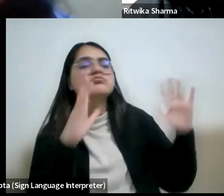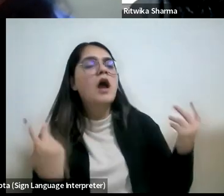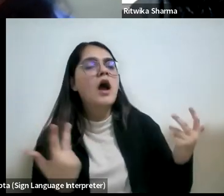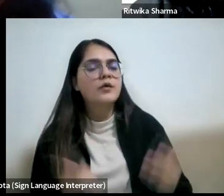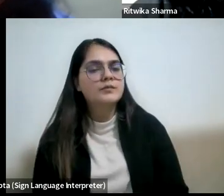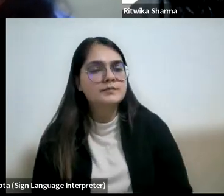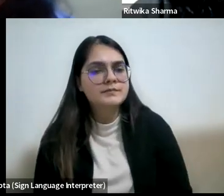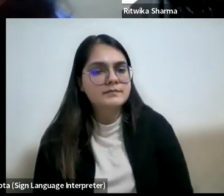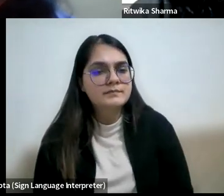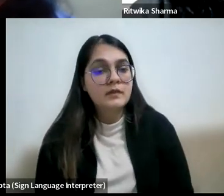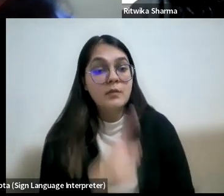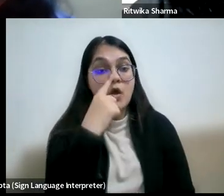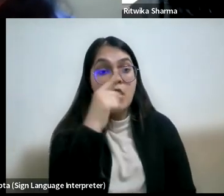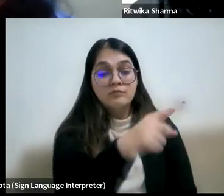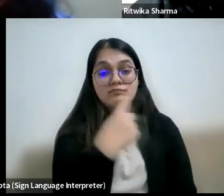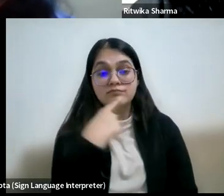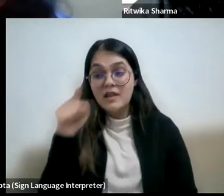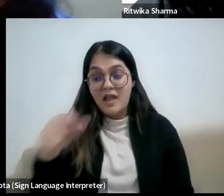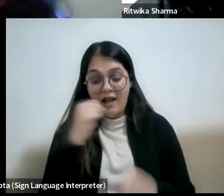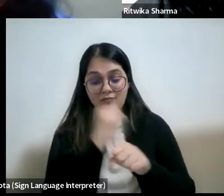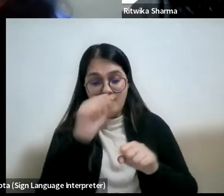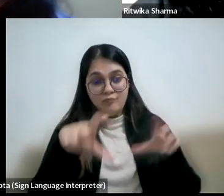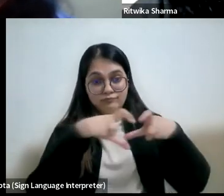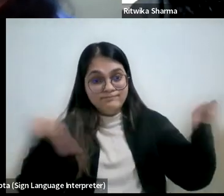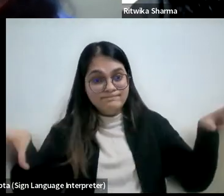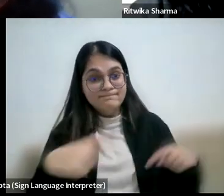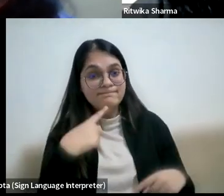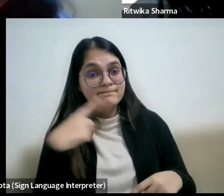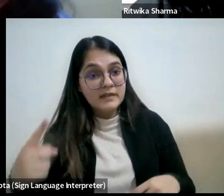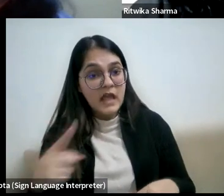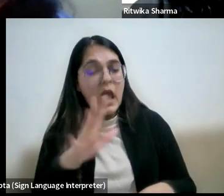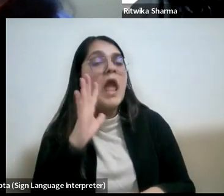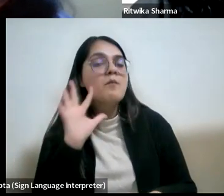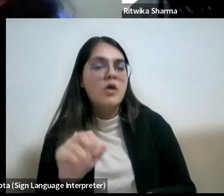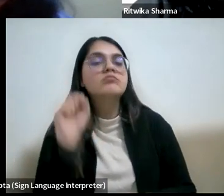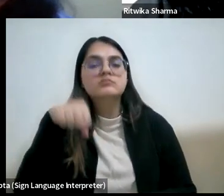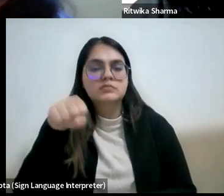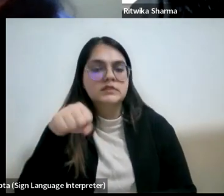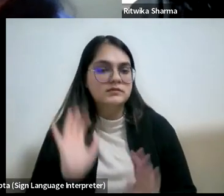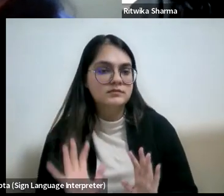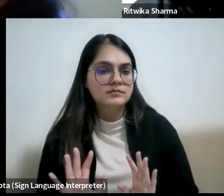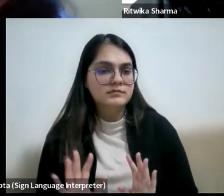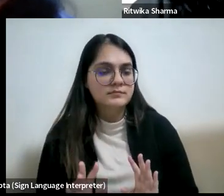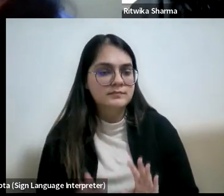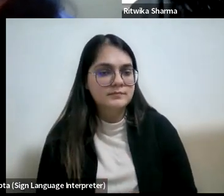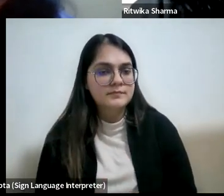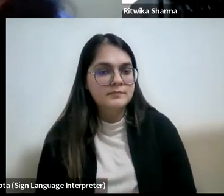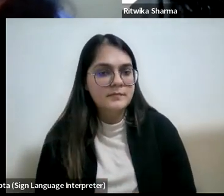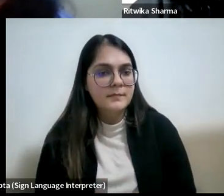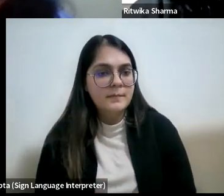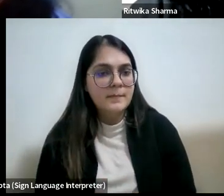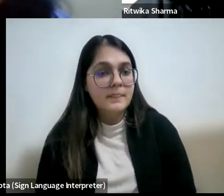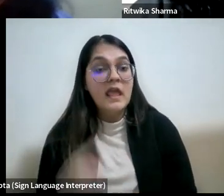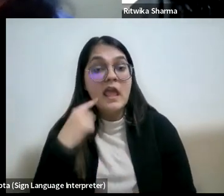As far as the role of judiciary goes, it has one of the most important roles to play if we are to track it right from